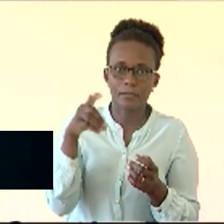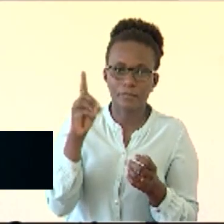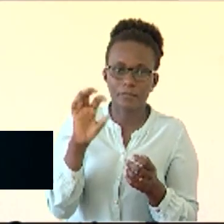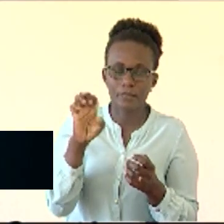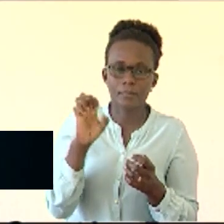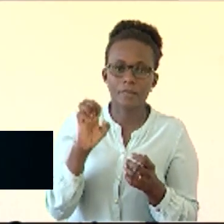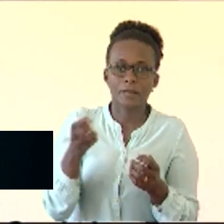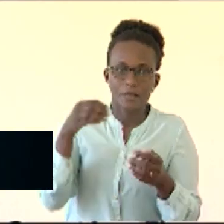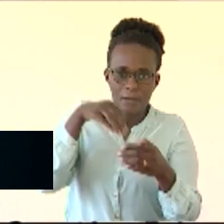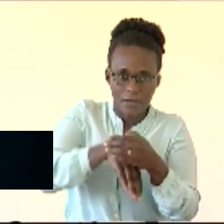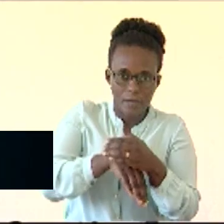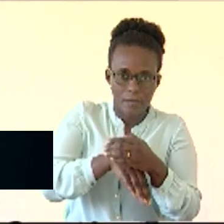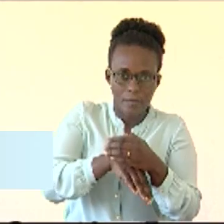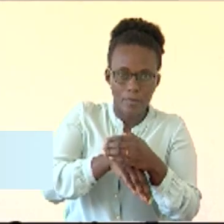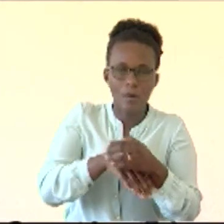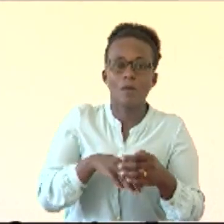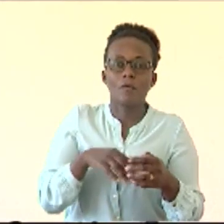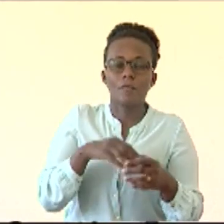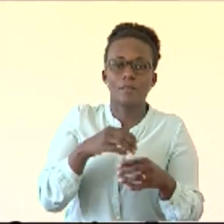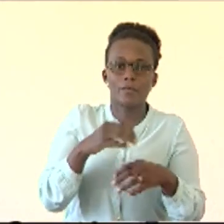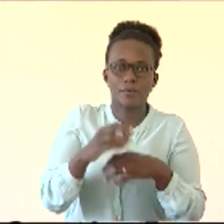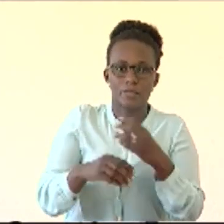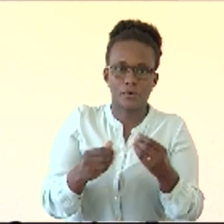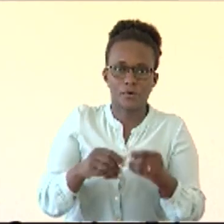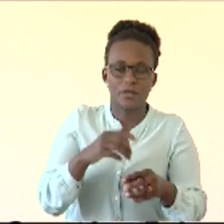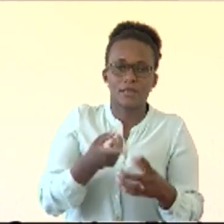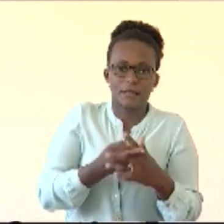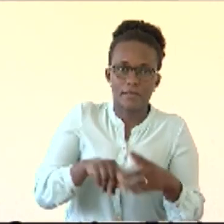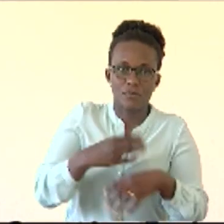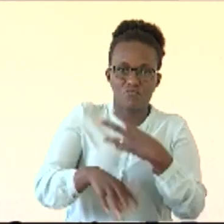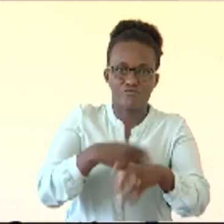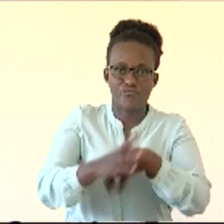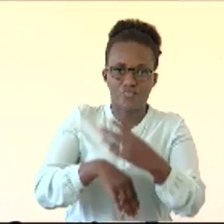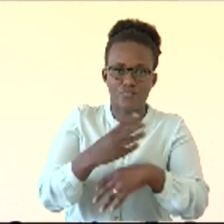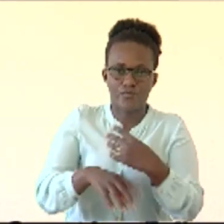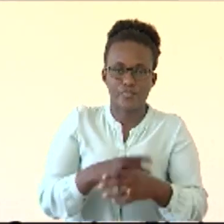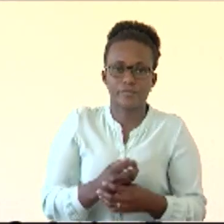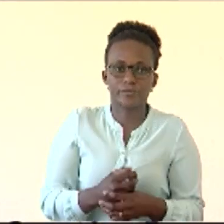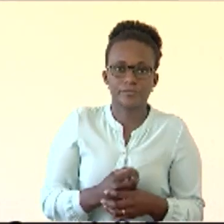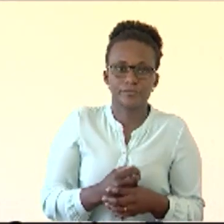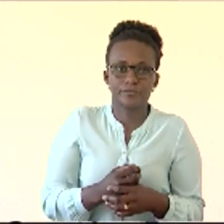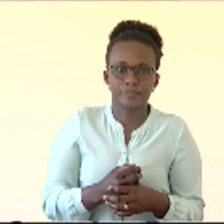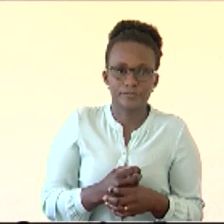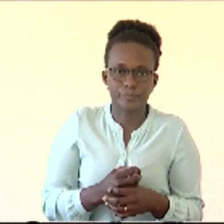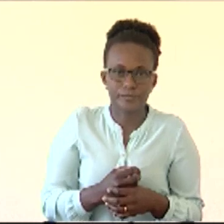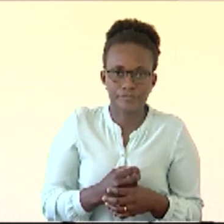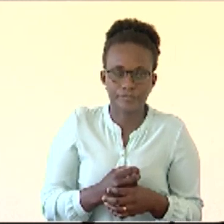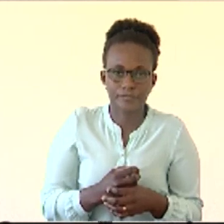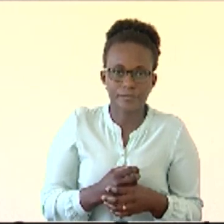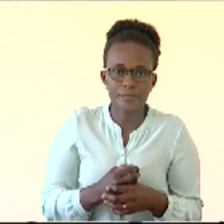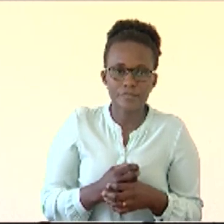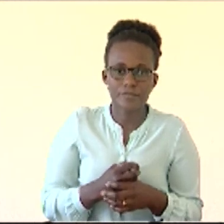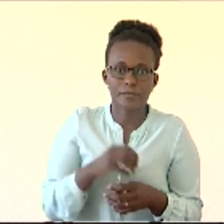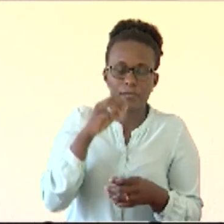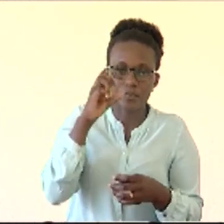its solution starts dissolving. So it undergoes what we call oxidation. As usual, oxidation